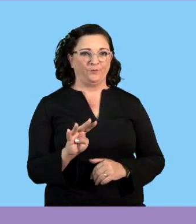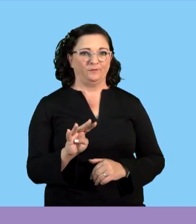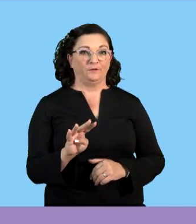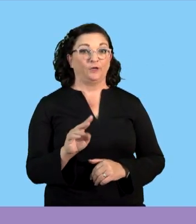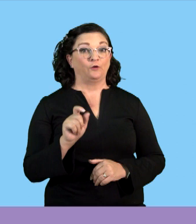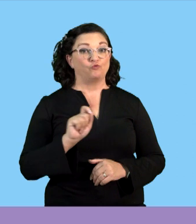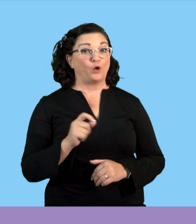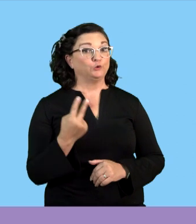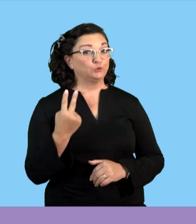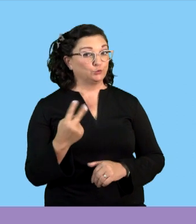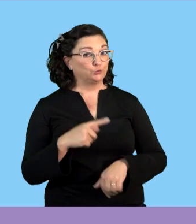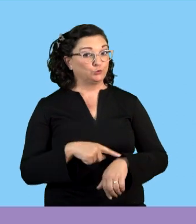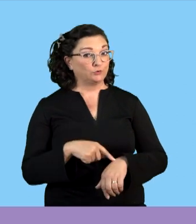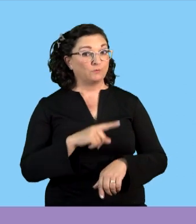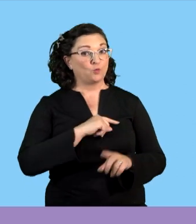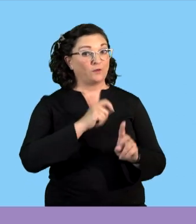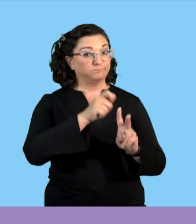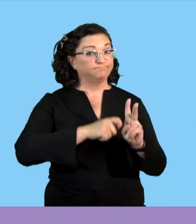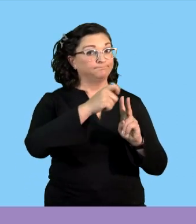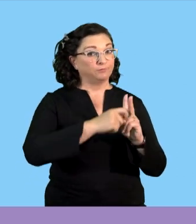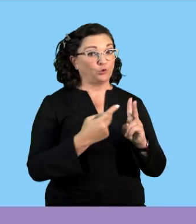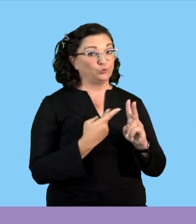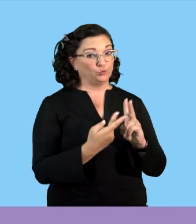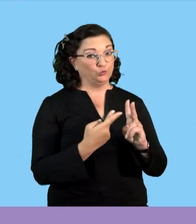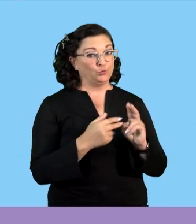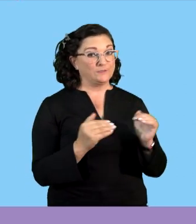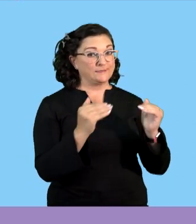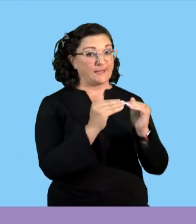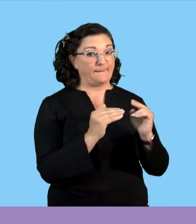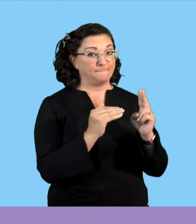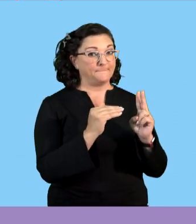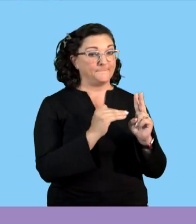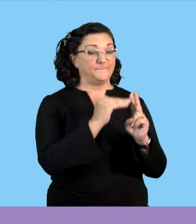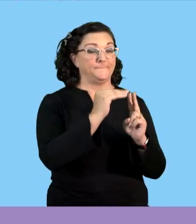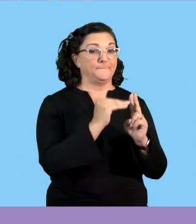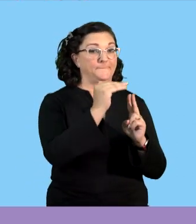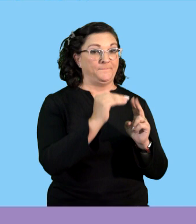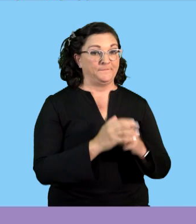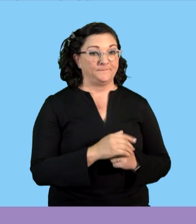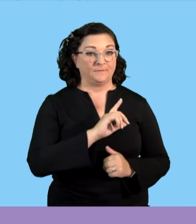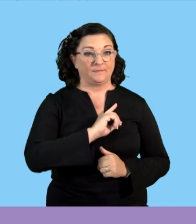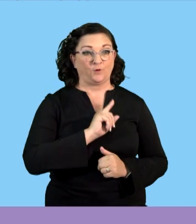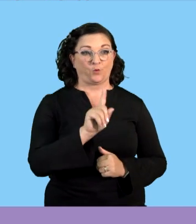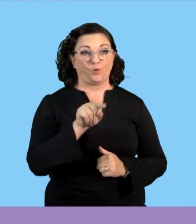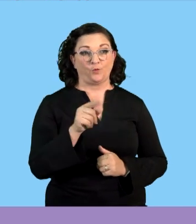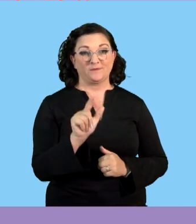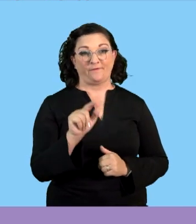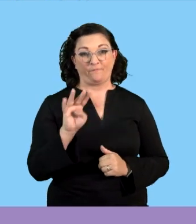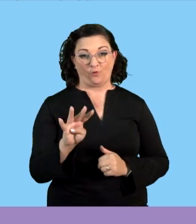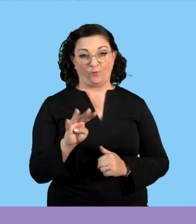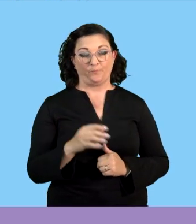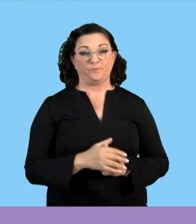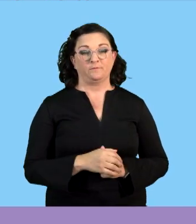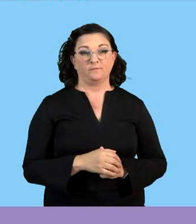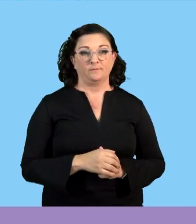1.74. We write it twice because there's 2 people who are 1.74